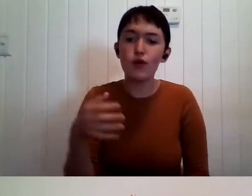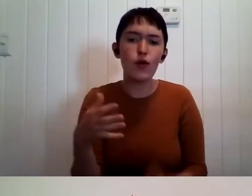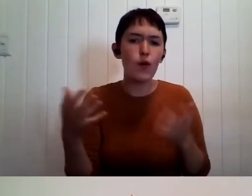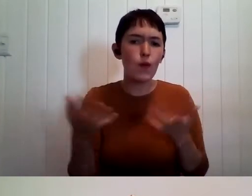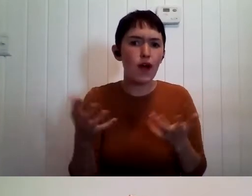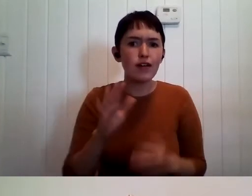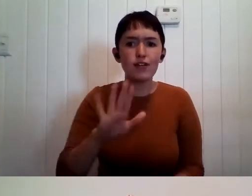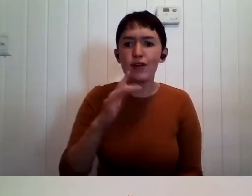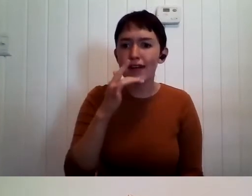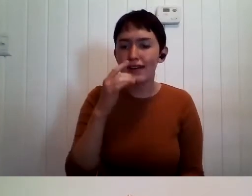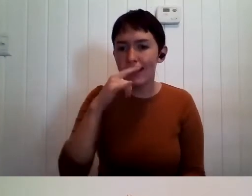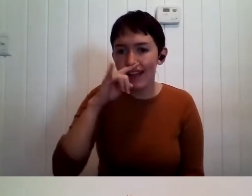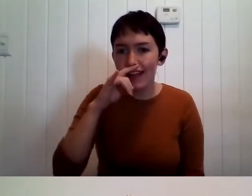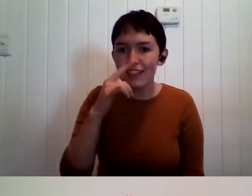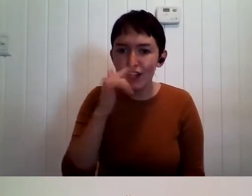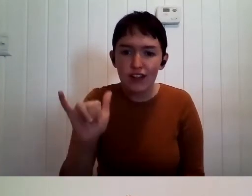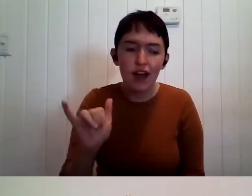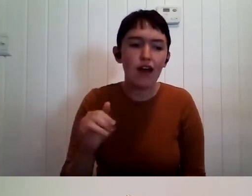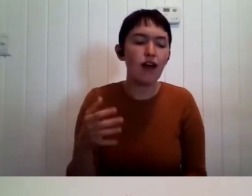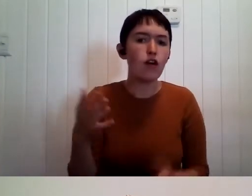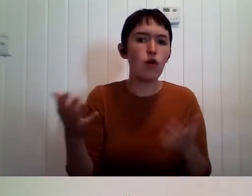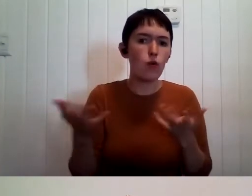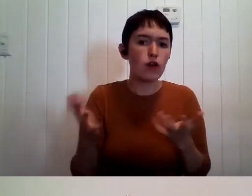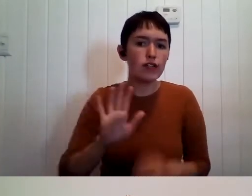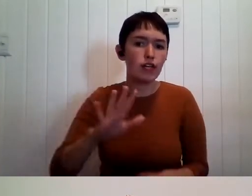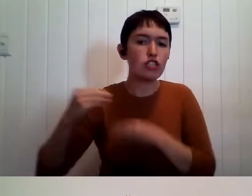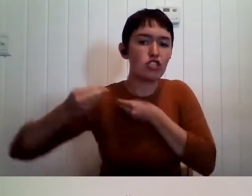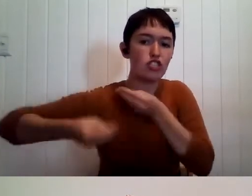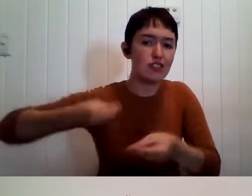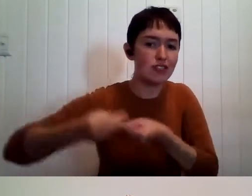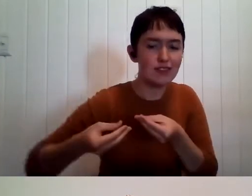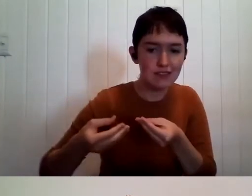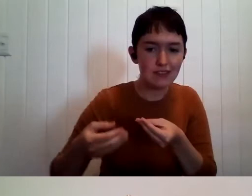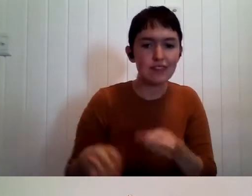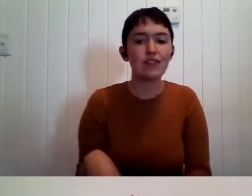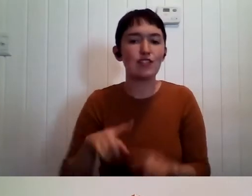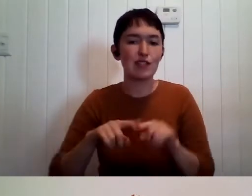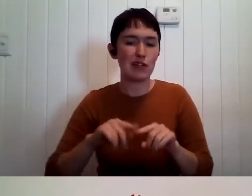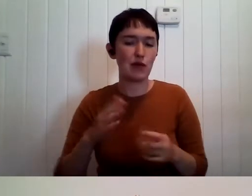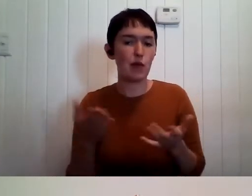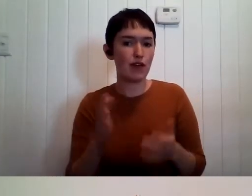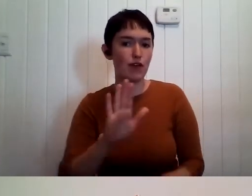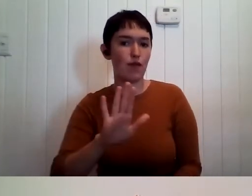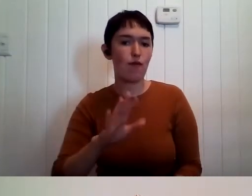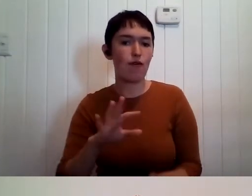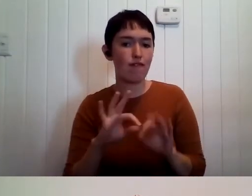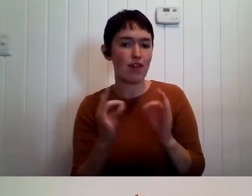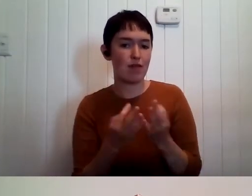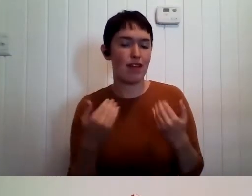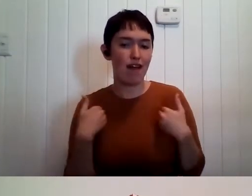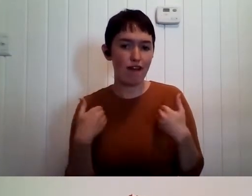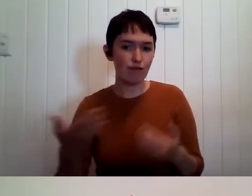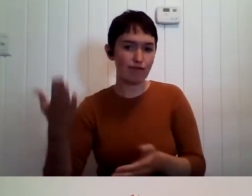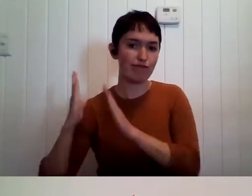kind of gene history will they have, depending on what you have and what your parents have. And so that's a big effort behind gene